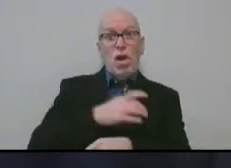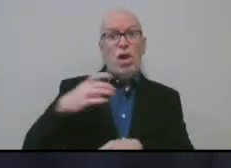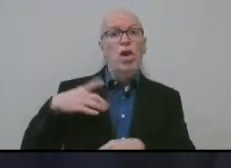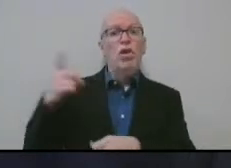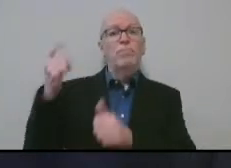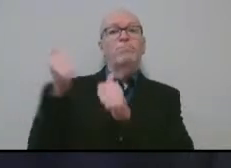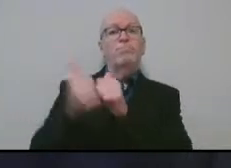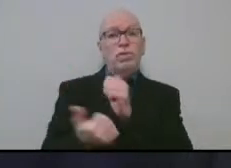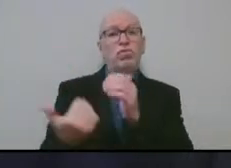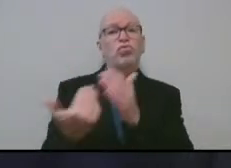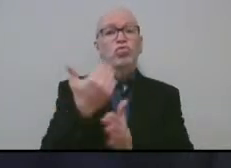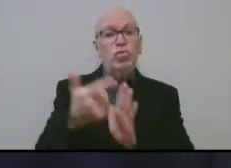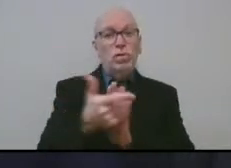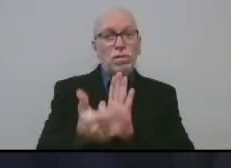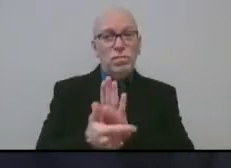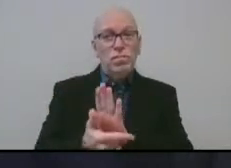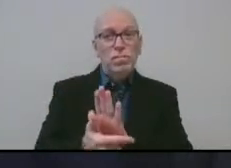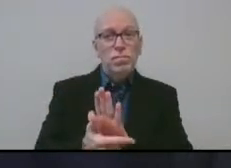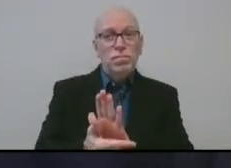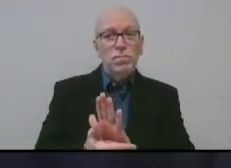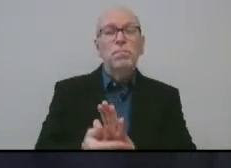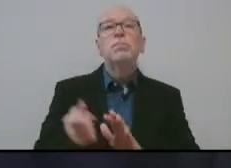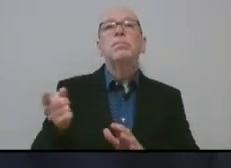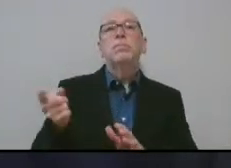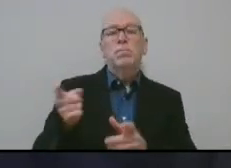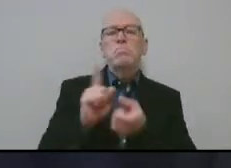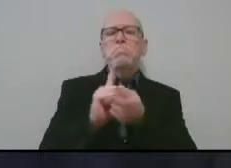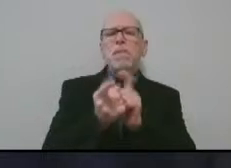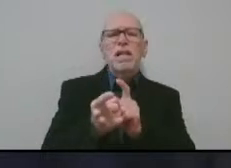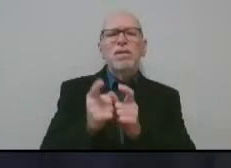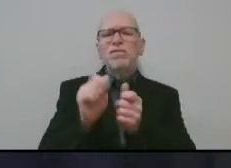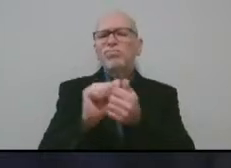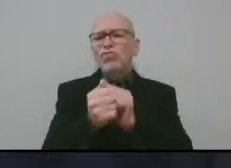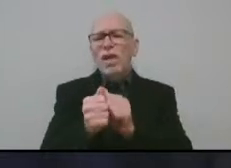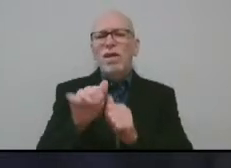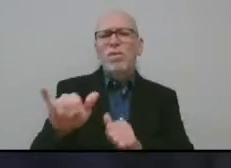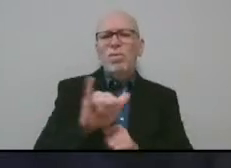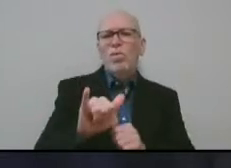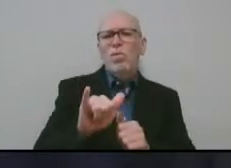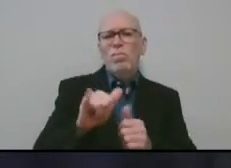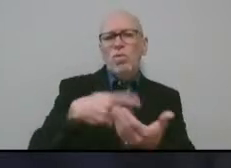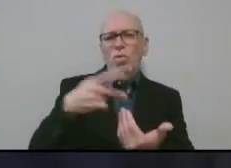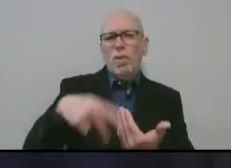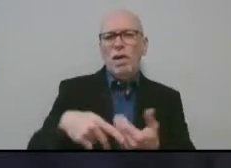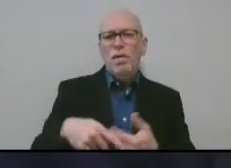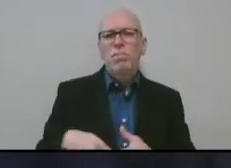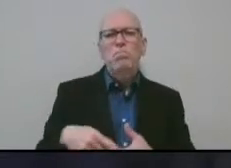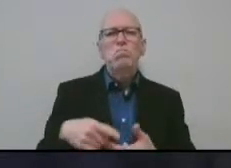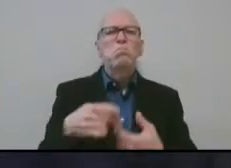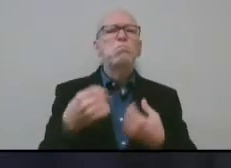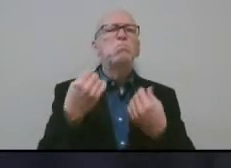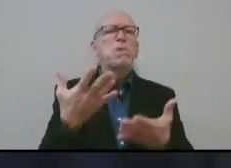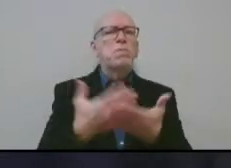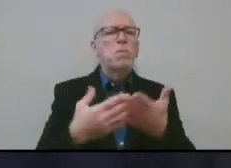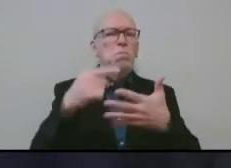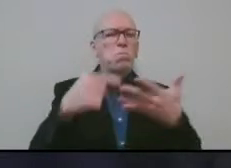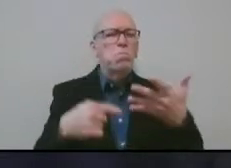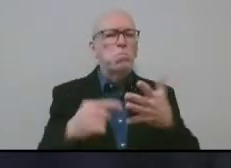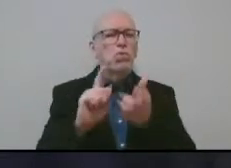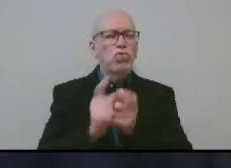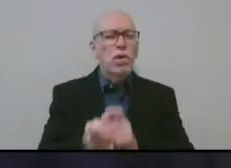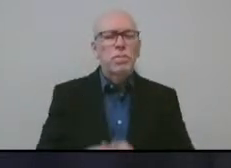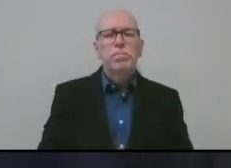new legislation that modified or changed those programs. Here are some of those changes. There